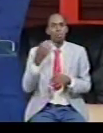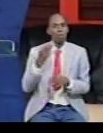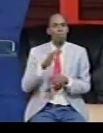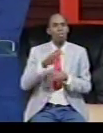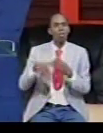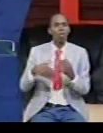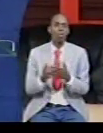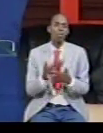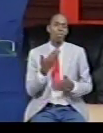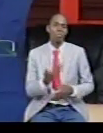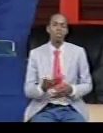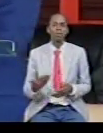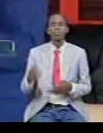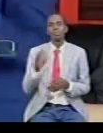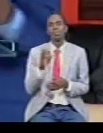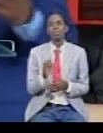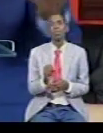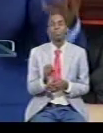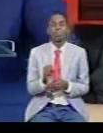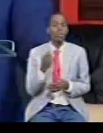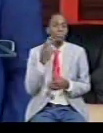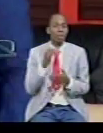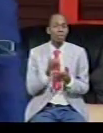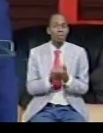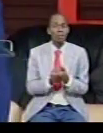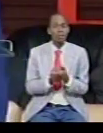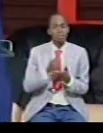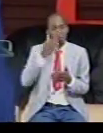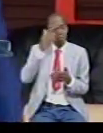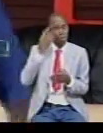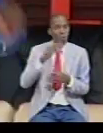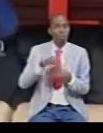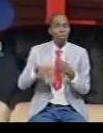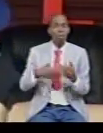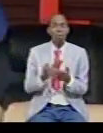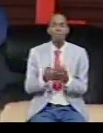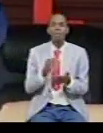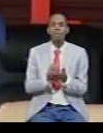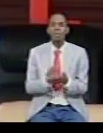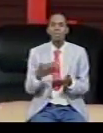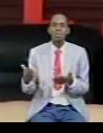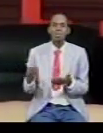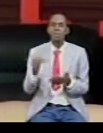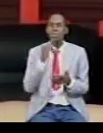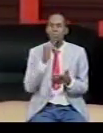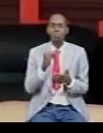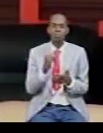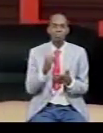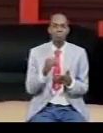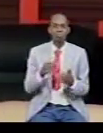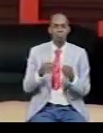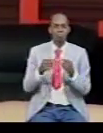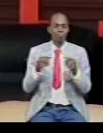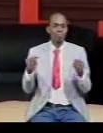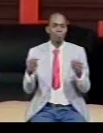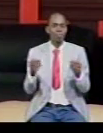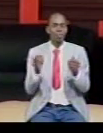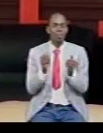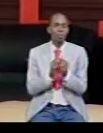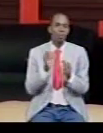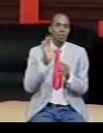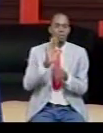respect from people of the world, but because all that respect of the world conflicted with his calling into